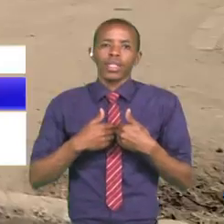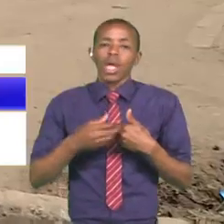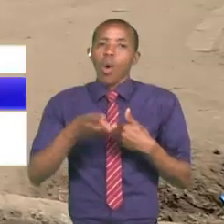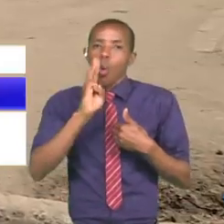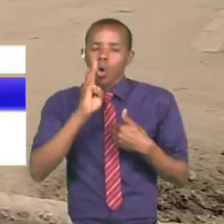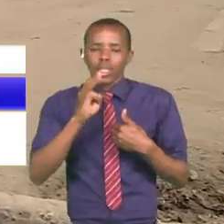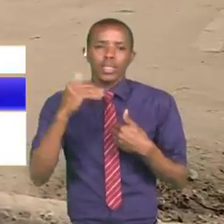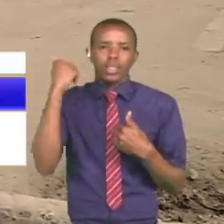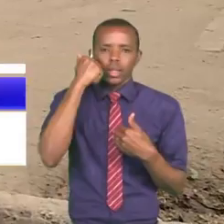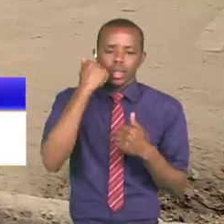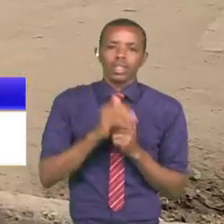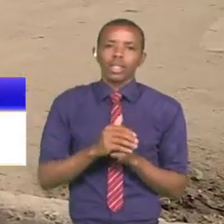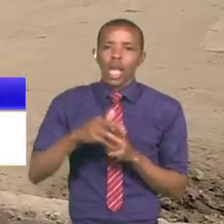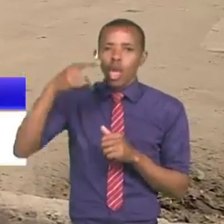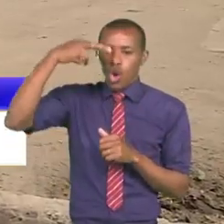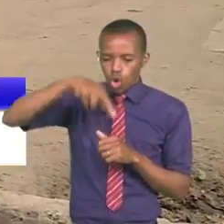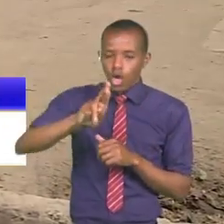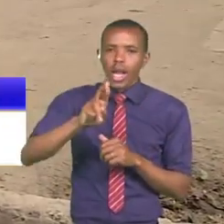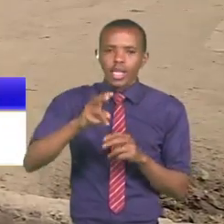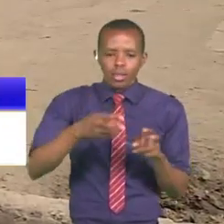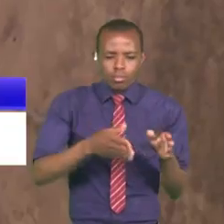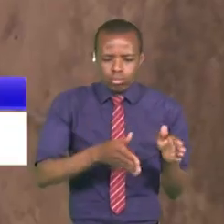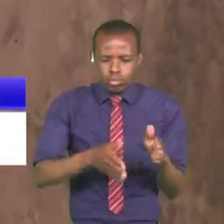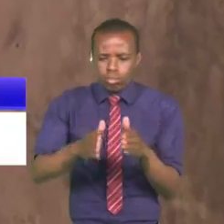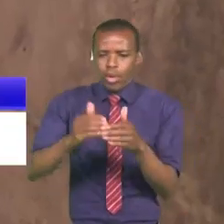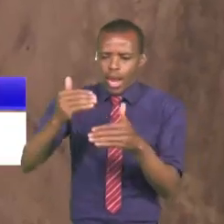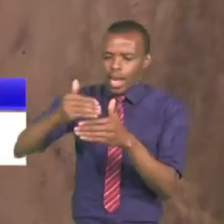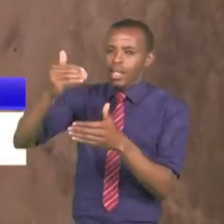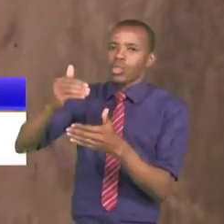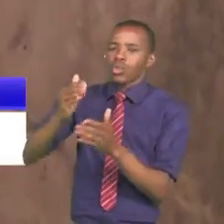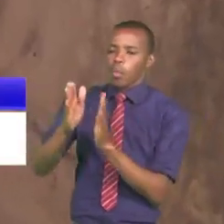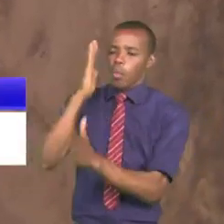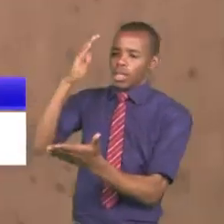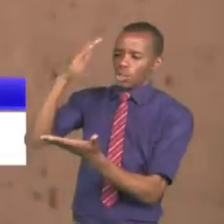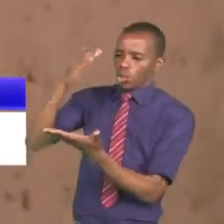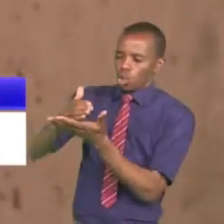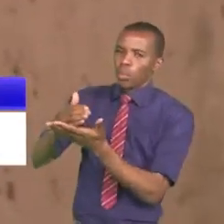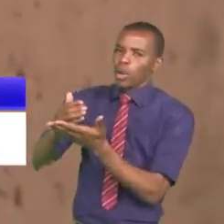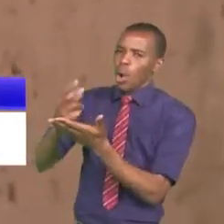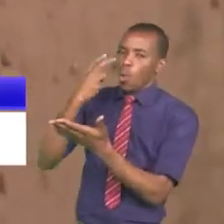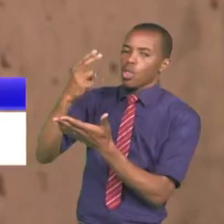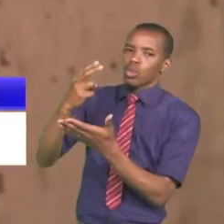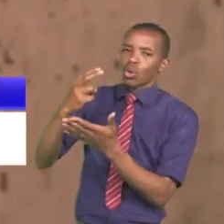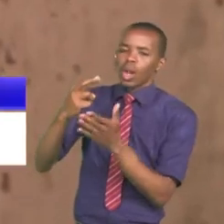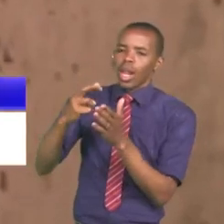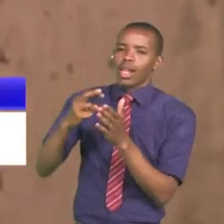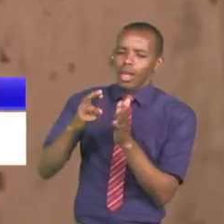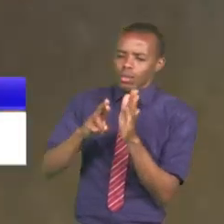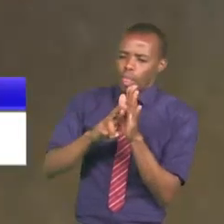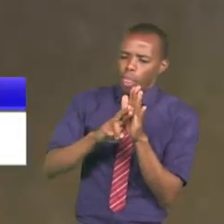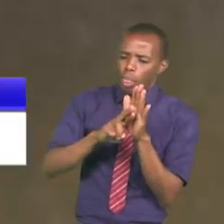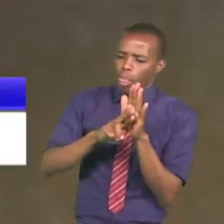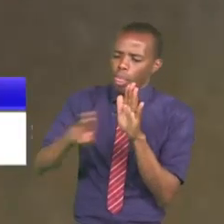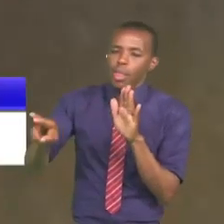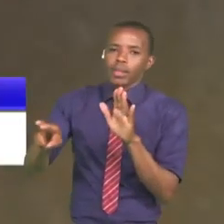waterborne. In Rongai streets, just next to bus stage, we discovered that raw sewers are emptied into the